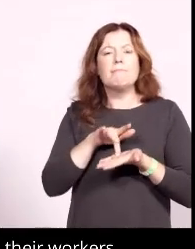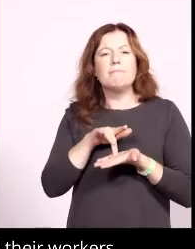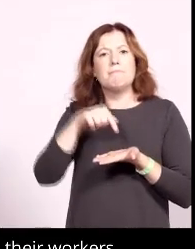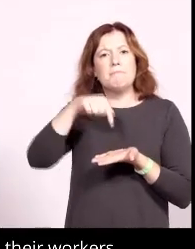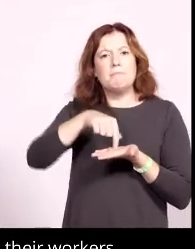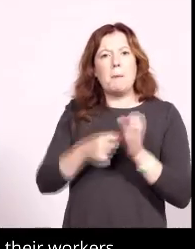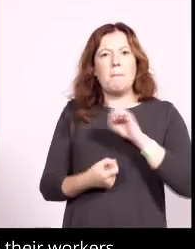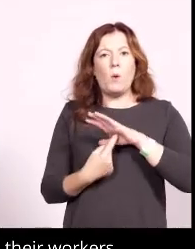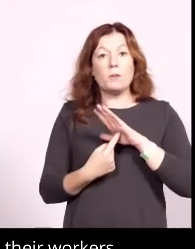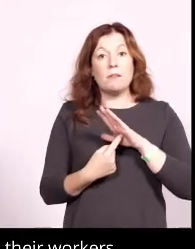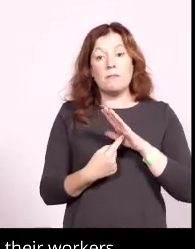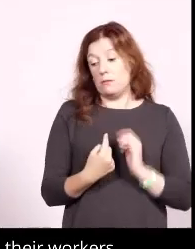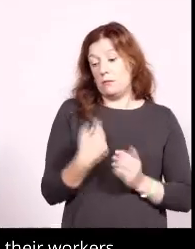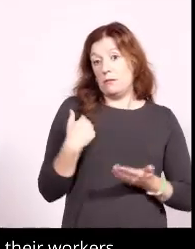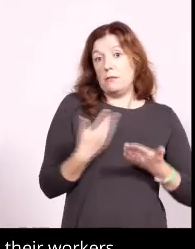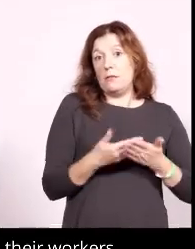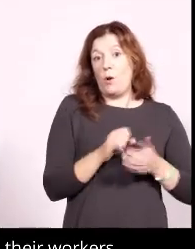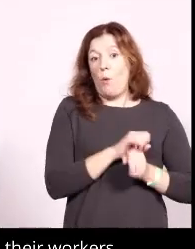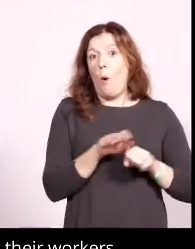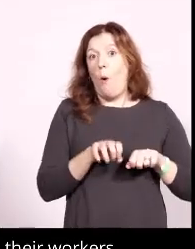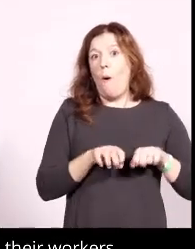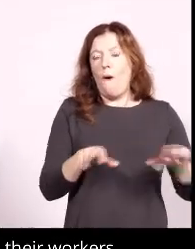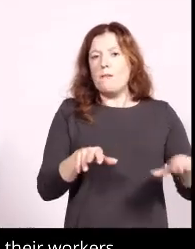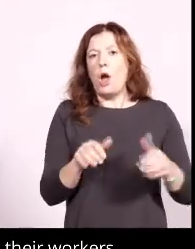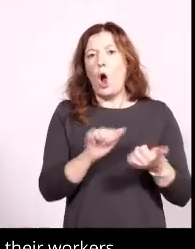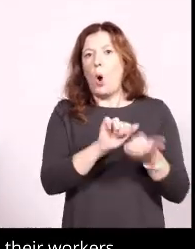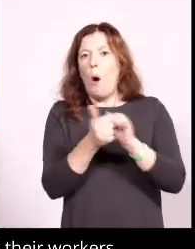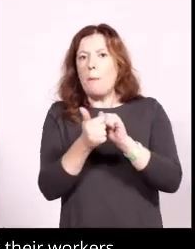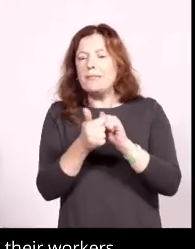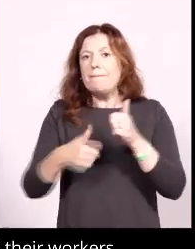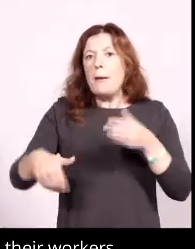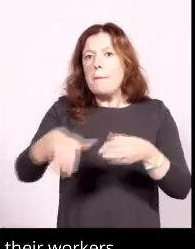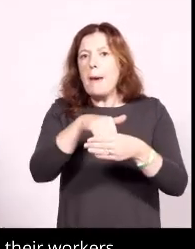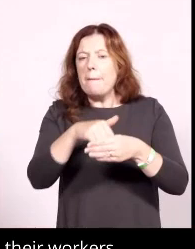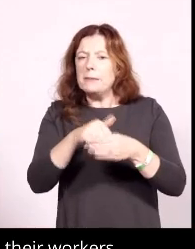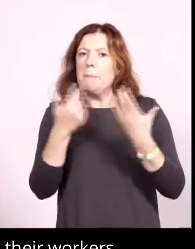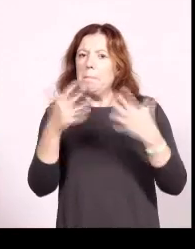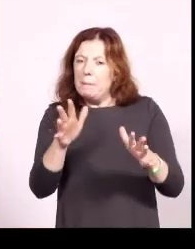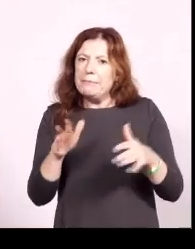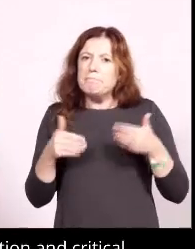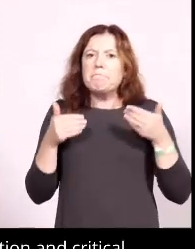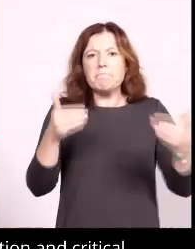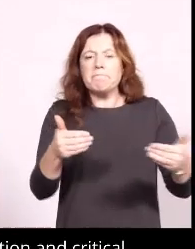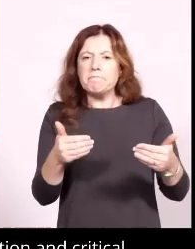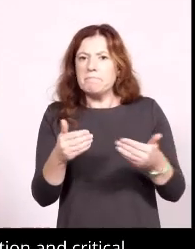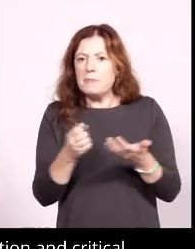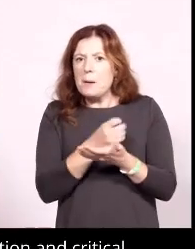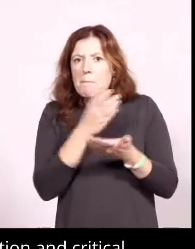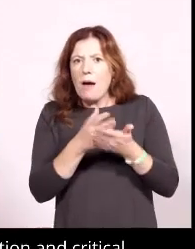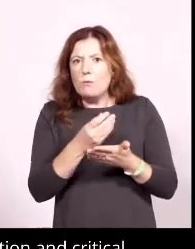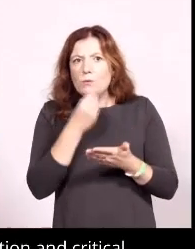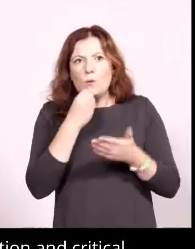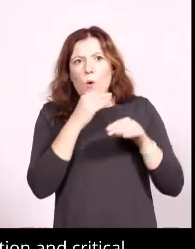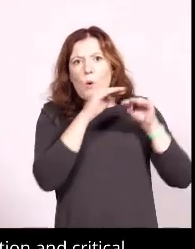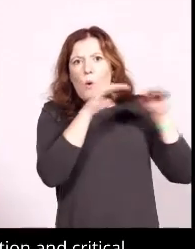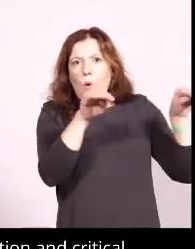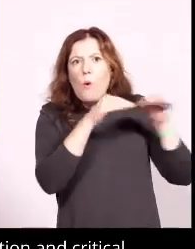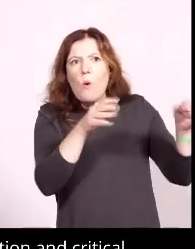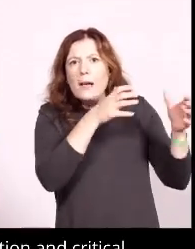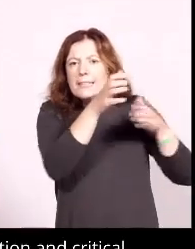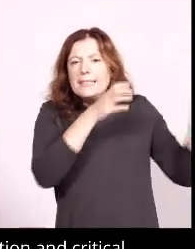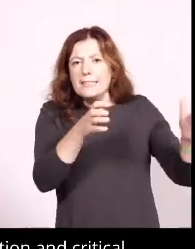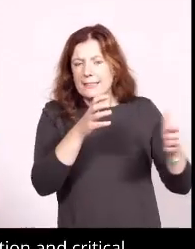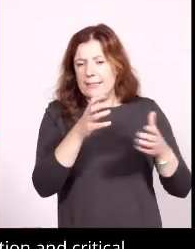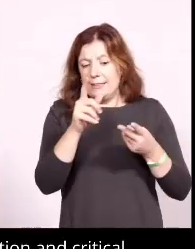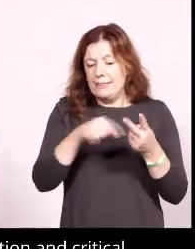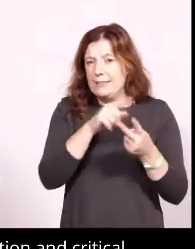pandemic, our cooperatives and their workers have been right on the front line, keeping our shelves stacked, providing